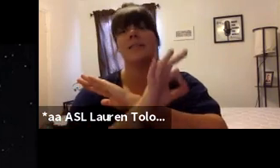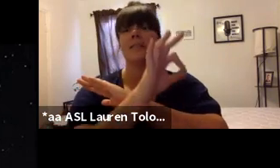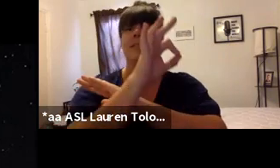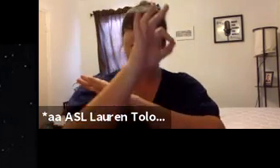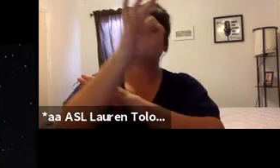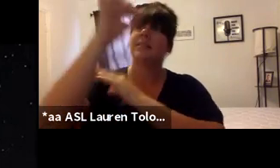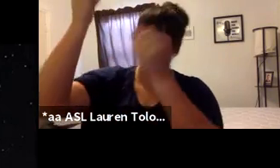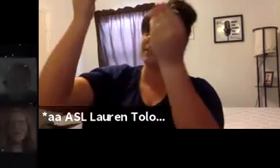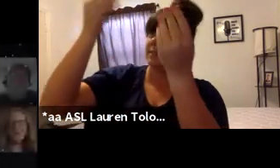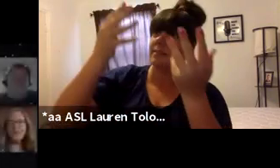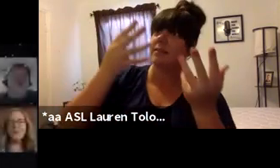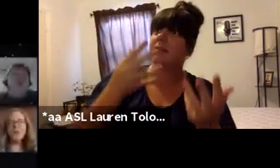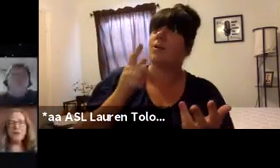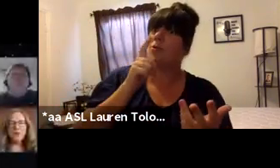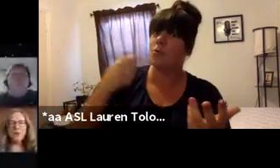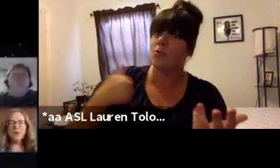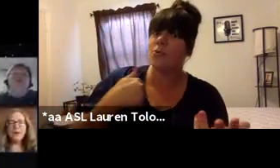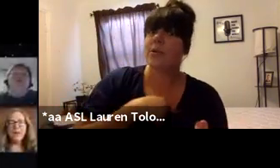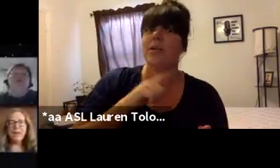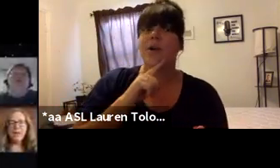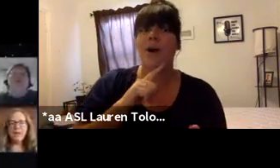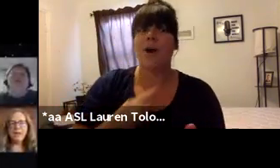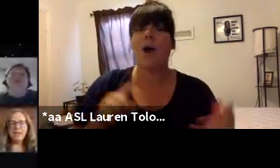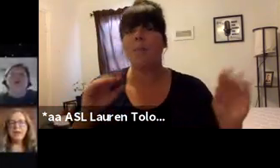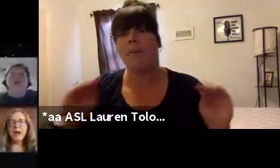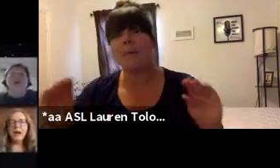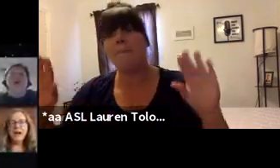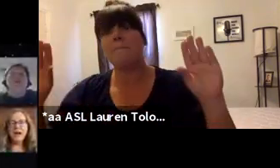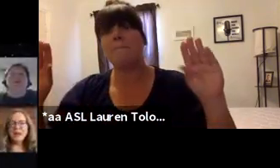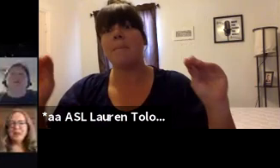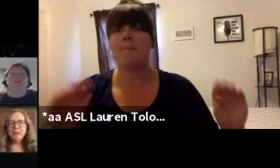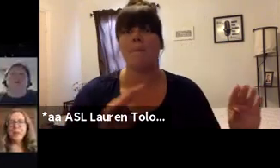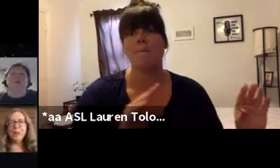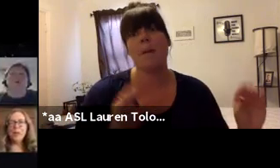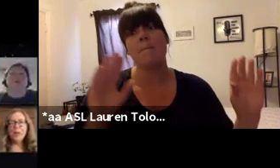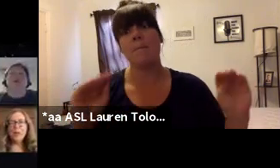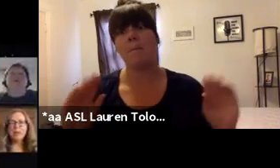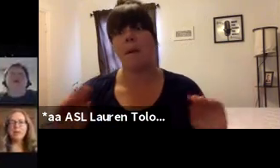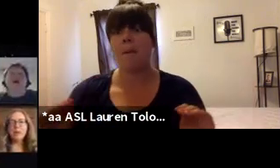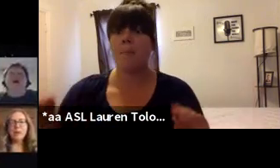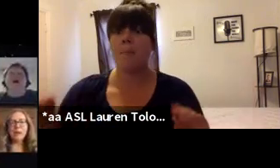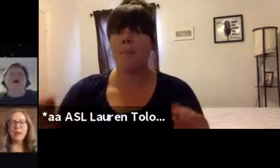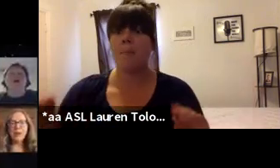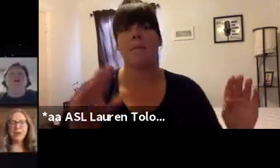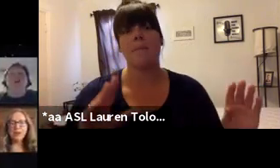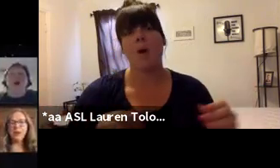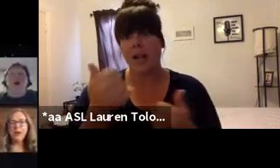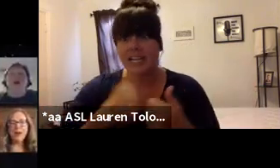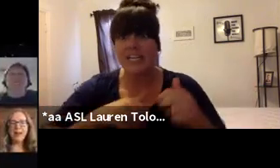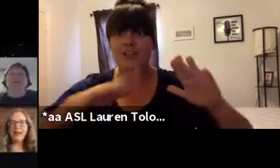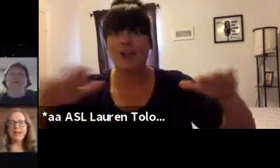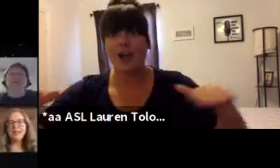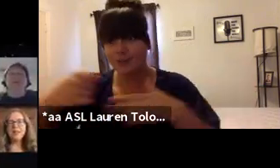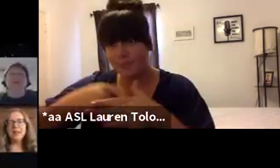universe who we are. For each child that's born, a morning star rises and